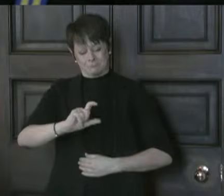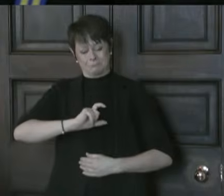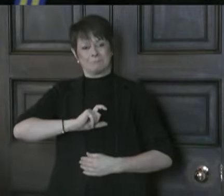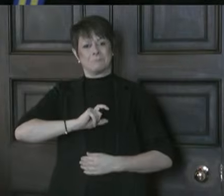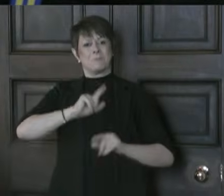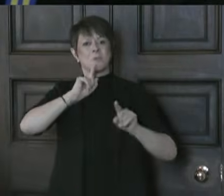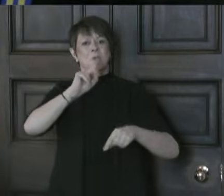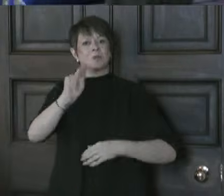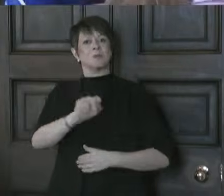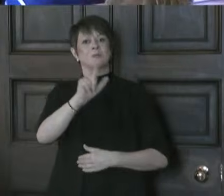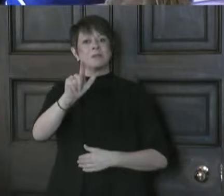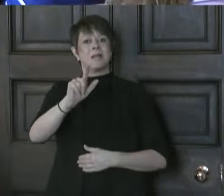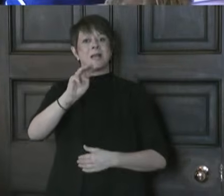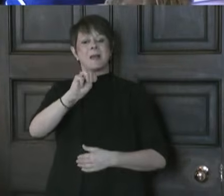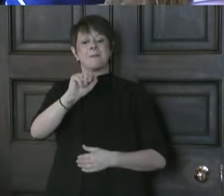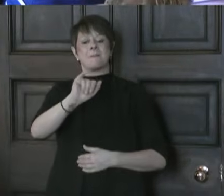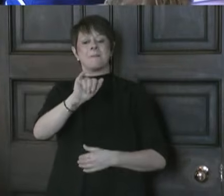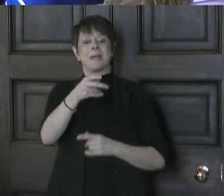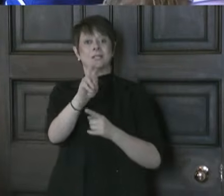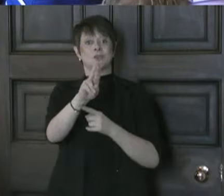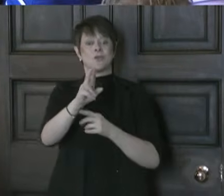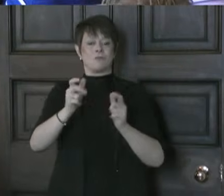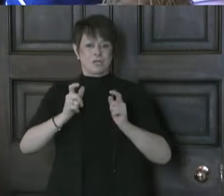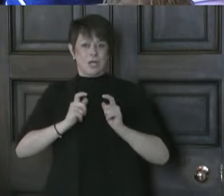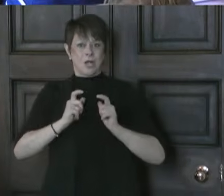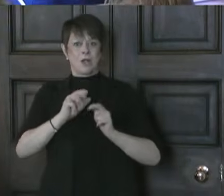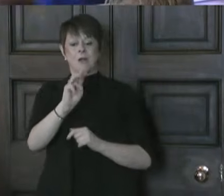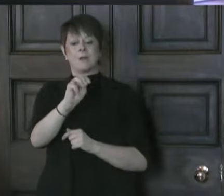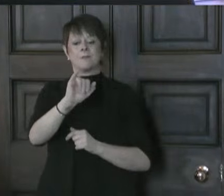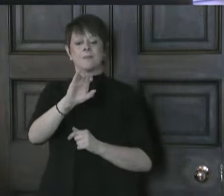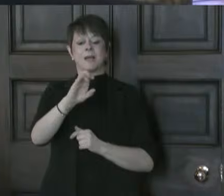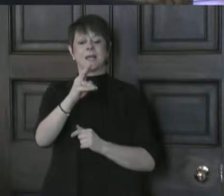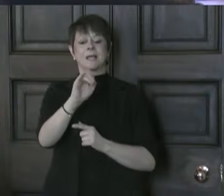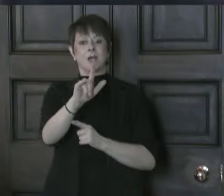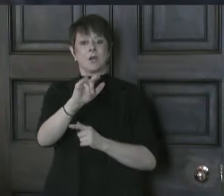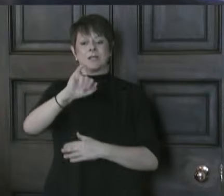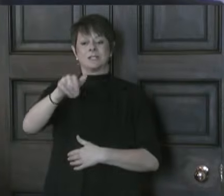Labrador, Major Retired Michael James Pretty, seated.